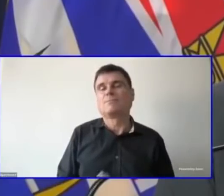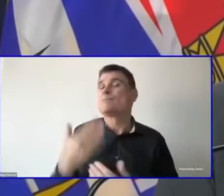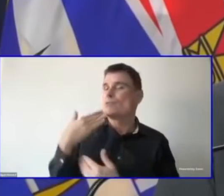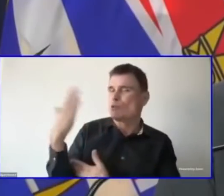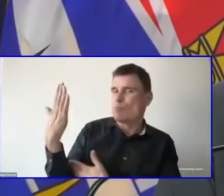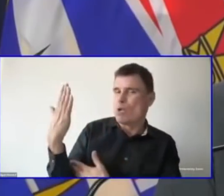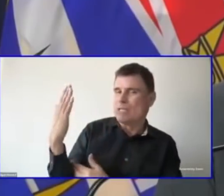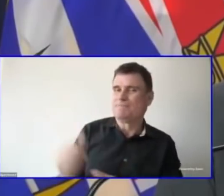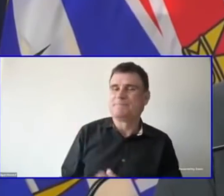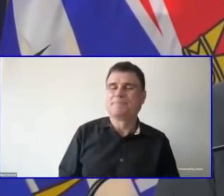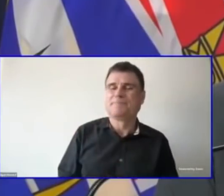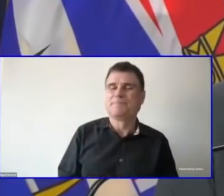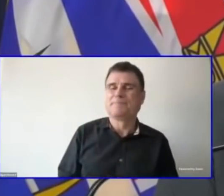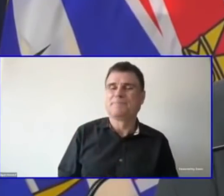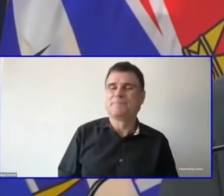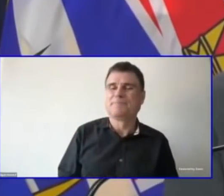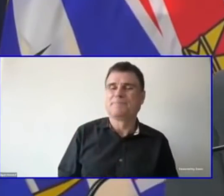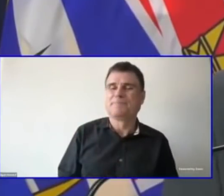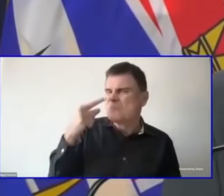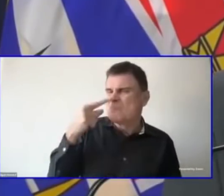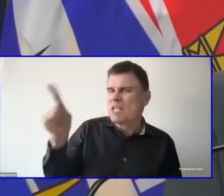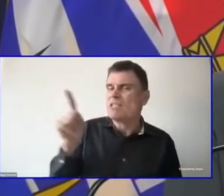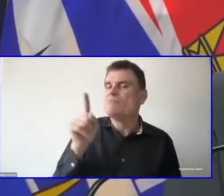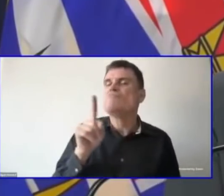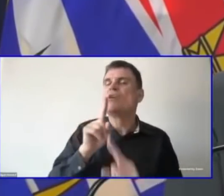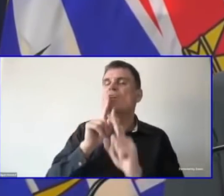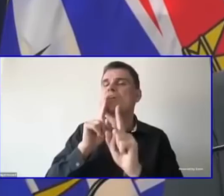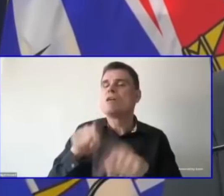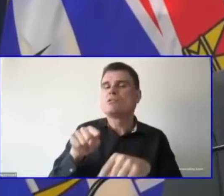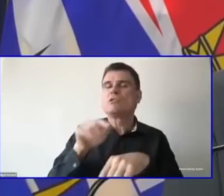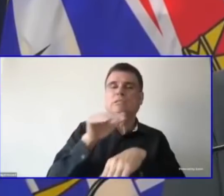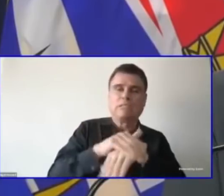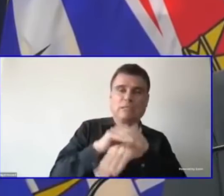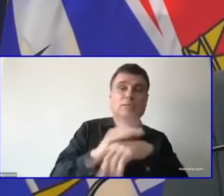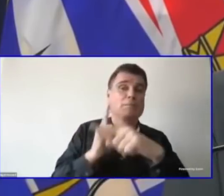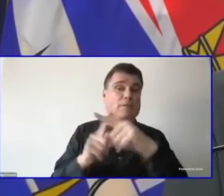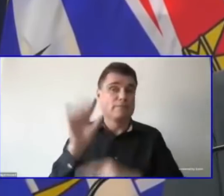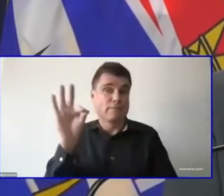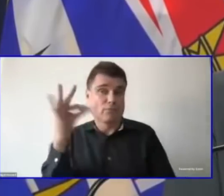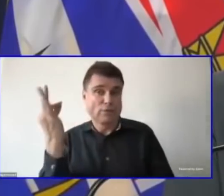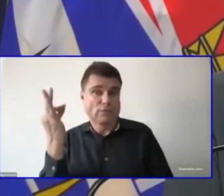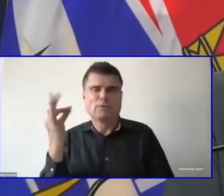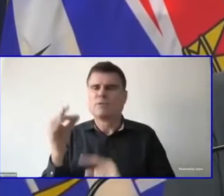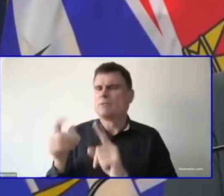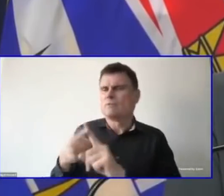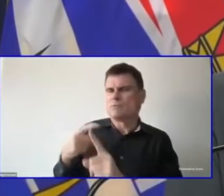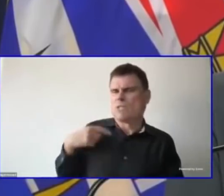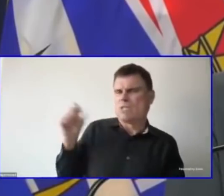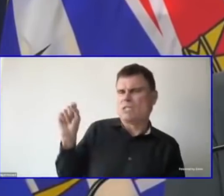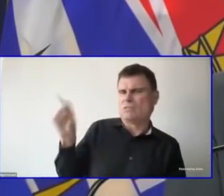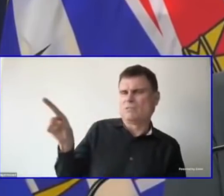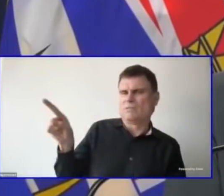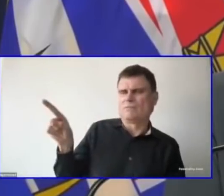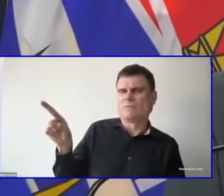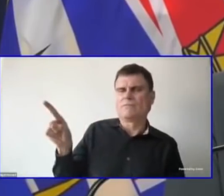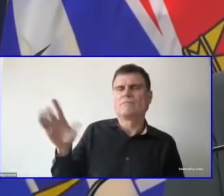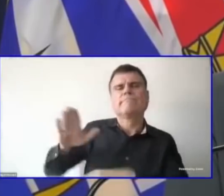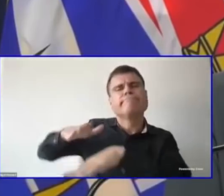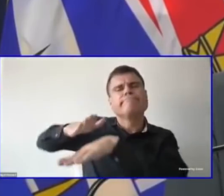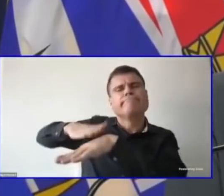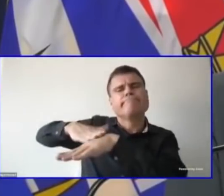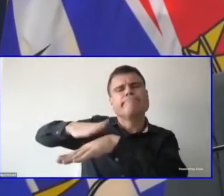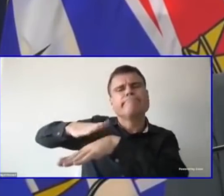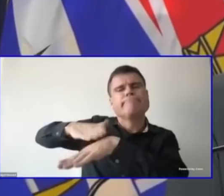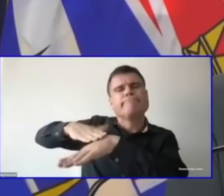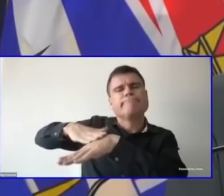Good morning. Could we get answers for both in English and French for these? But first, Minister Dix, what advice do you have for employers